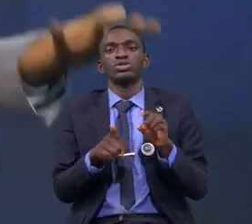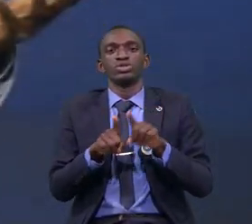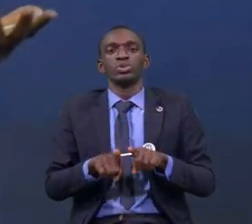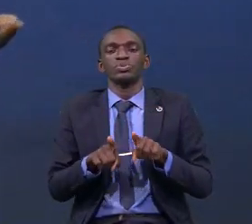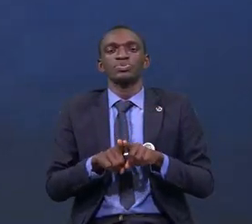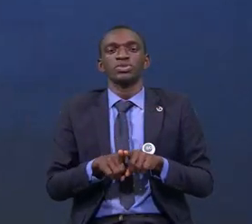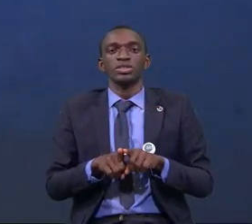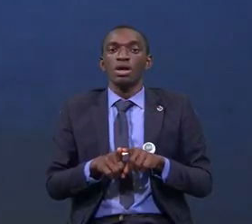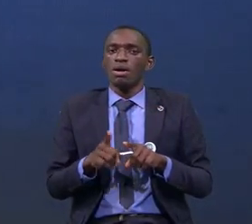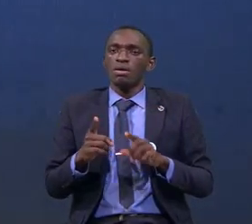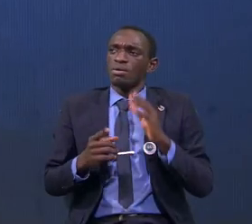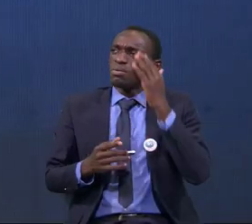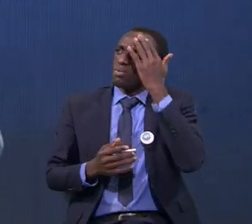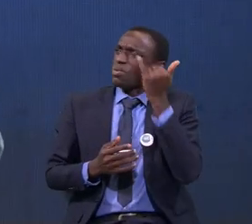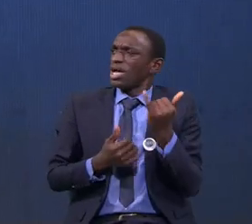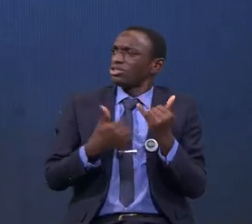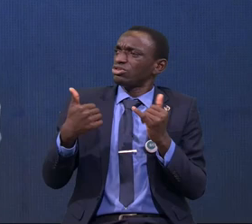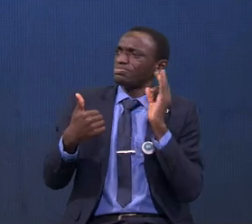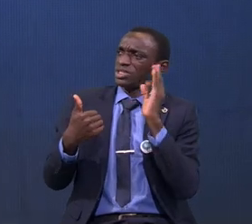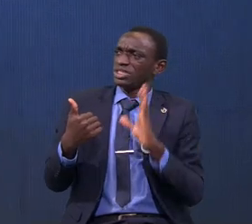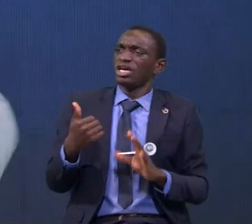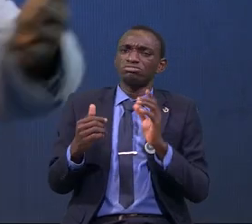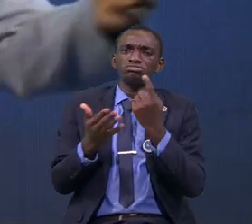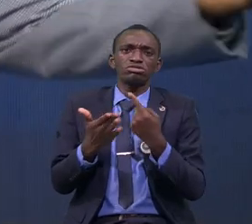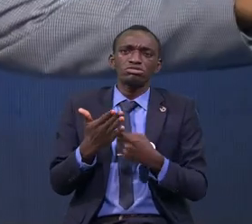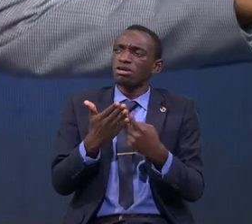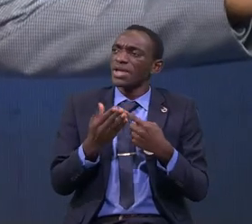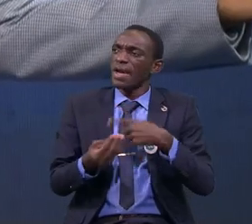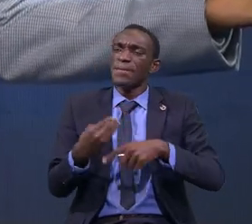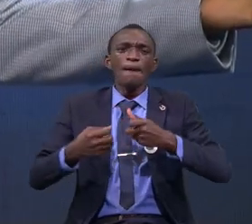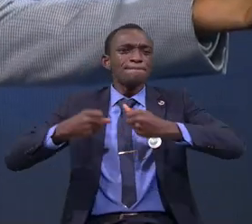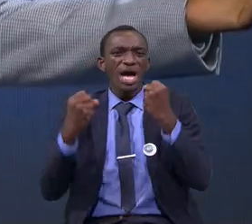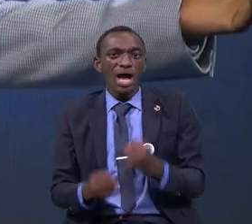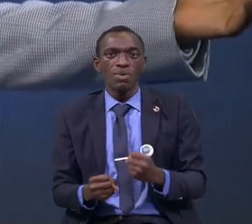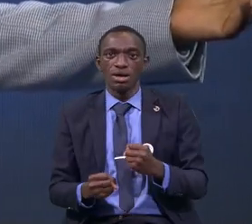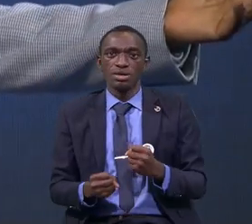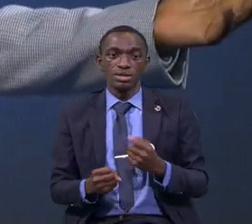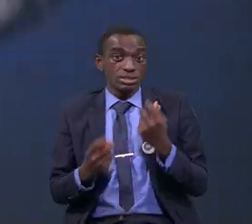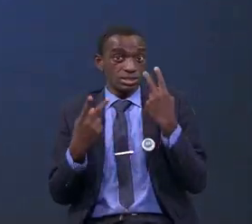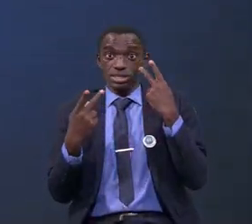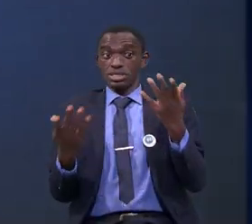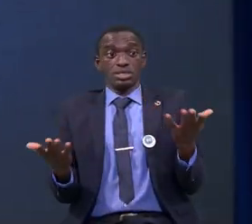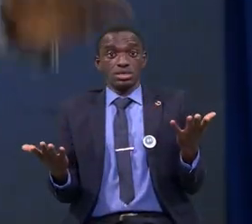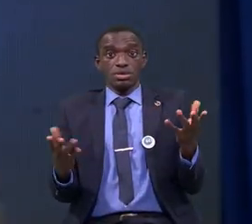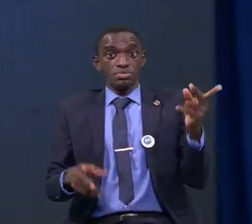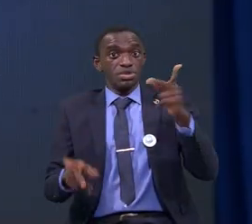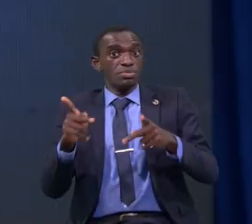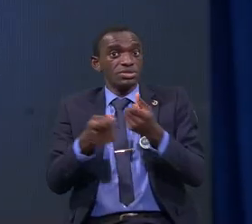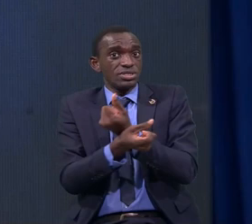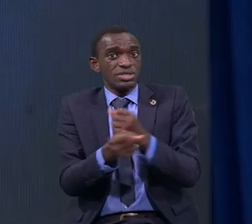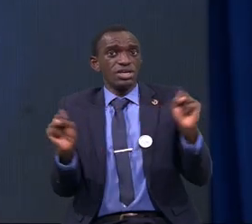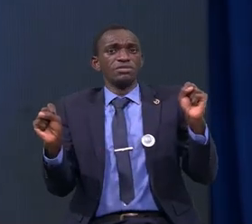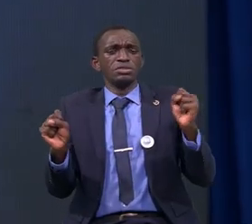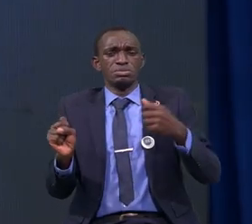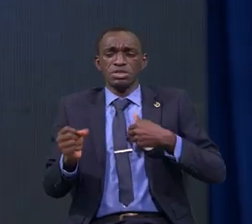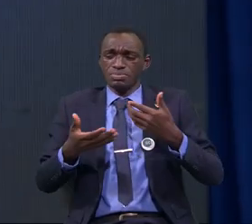Why are you talking about power? Because see how long you have been saved. Born again and born